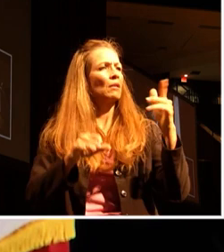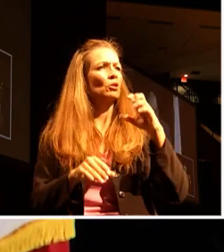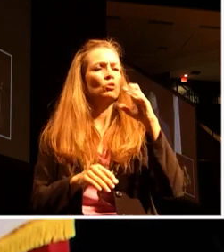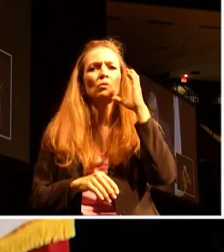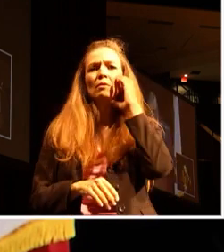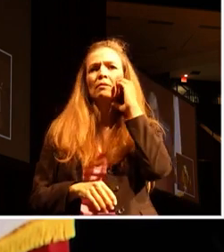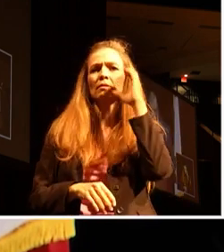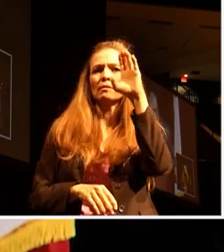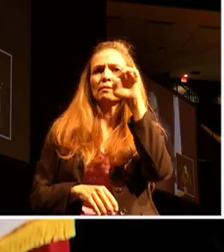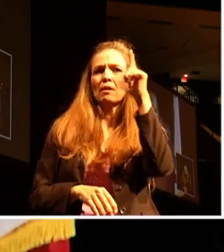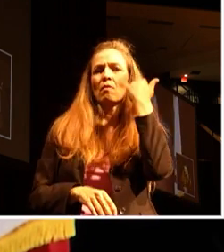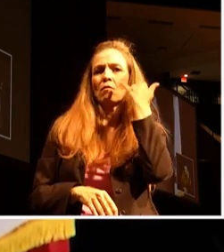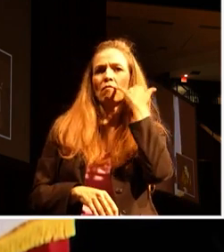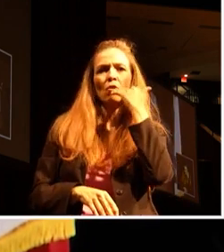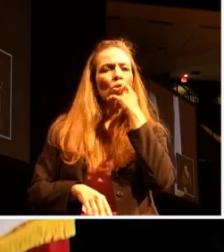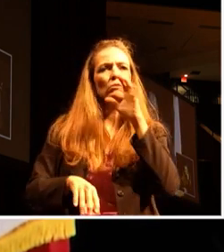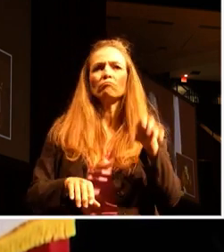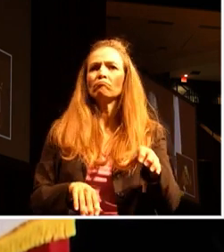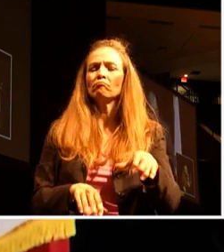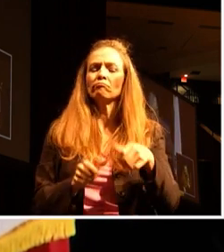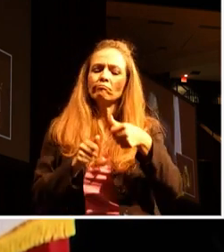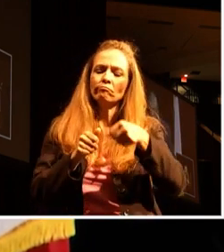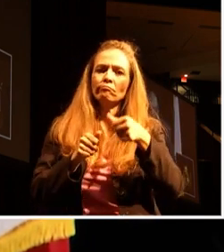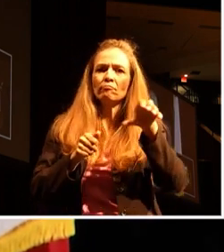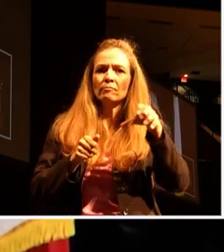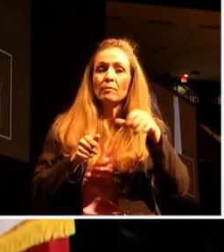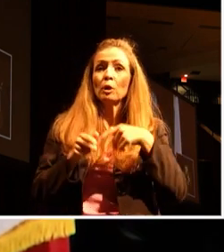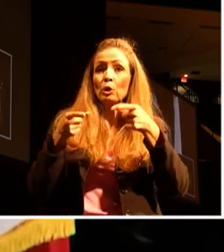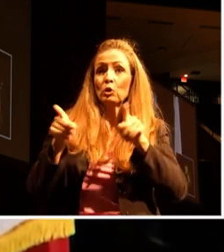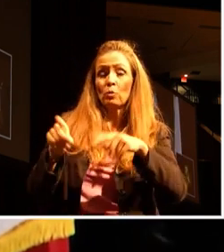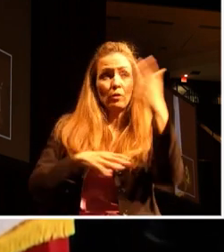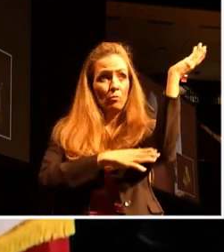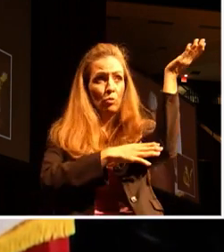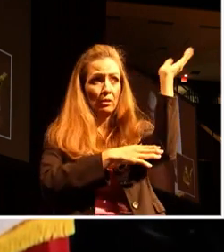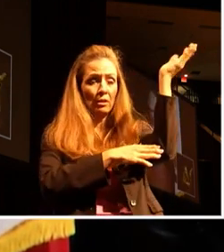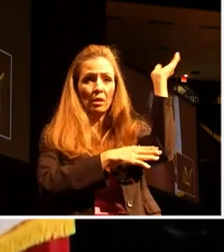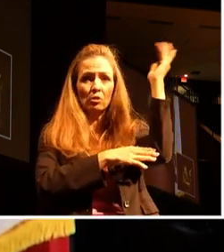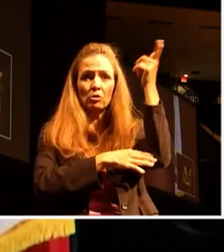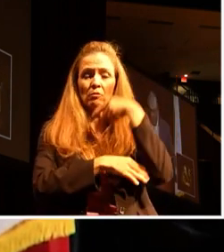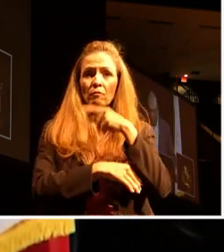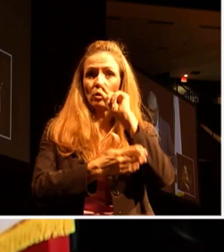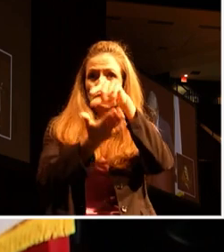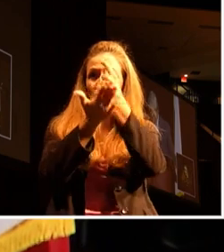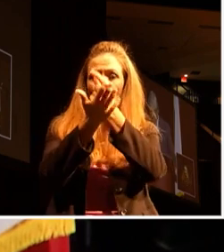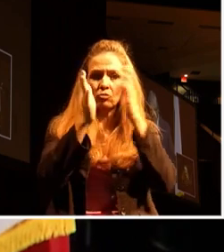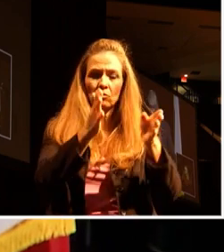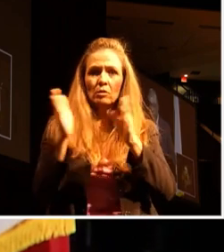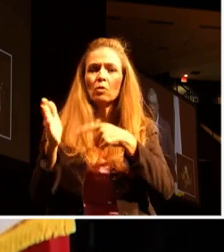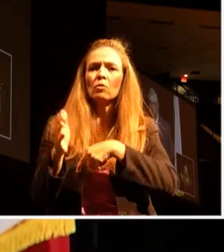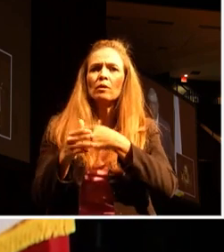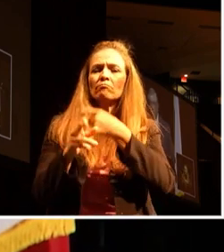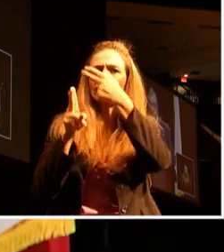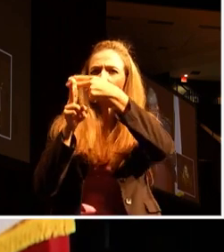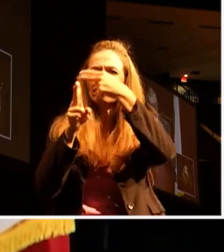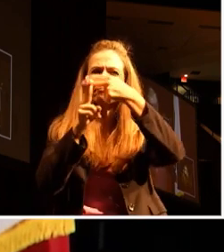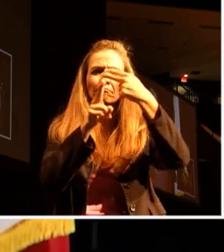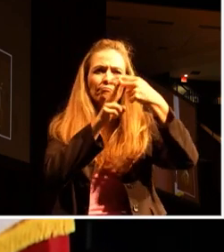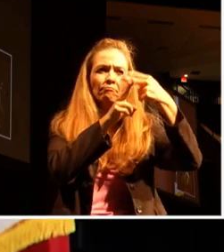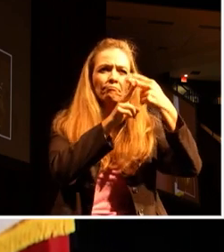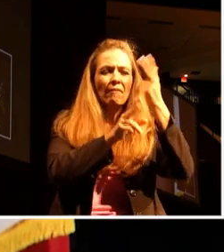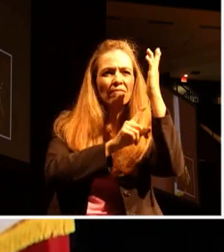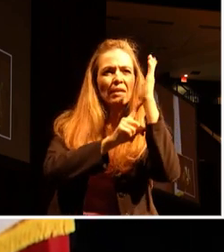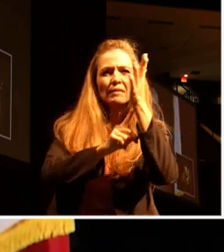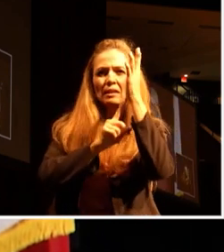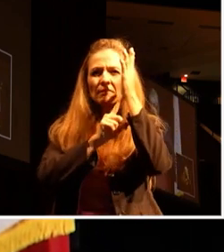to ensure the ceremony is not interrupted. During the presentation of graduates, we will be calling a student's name every